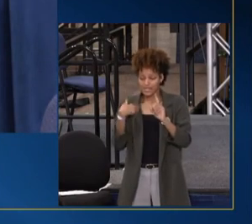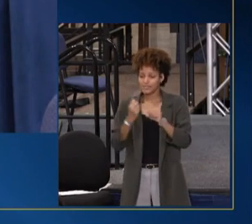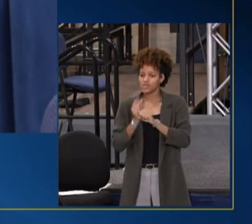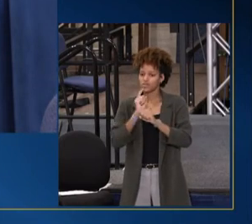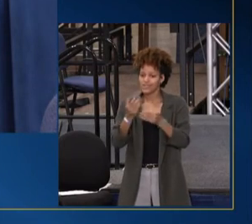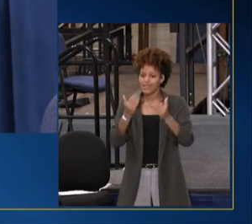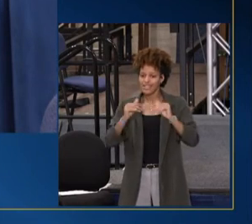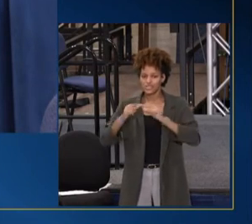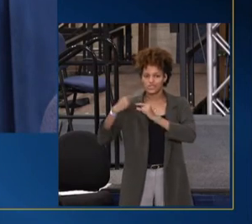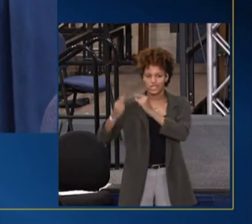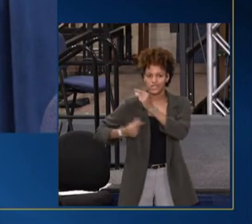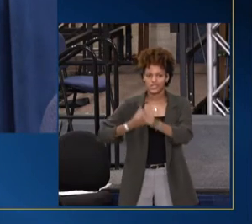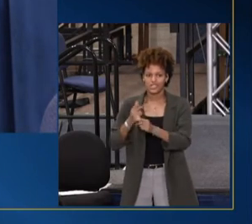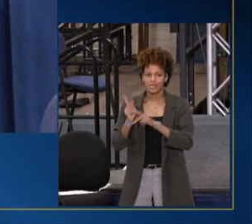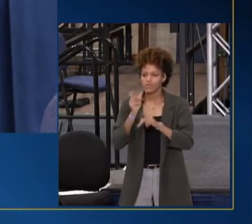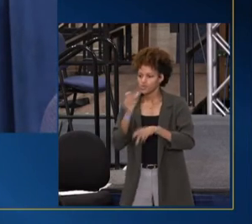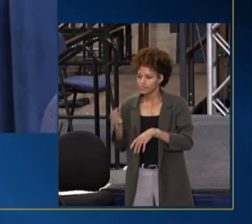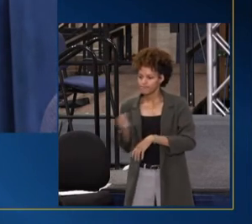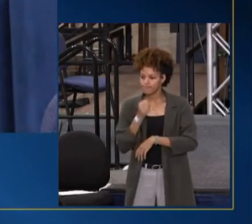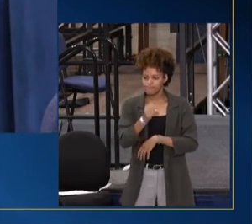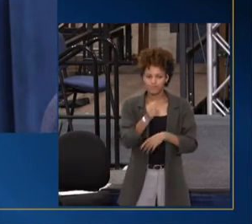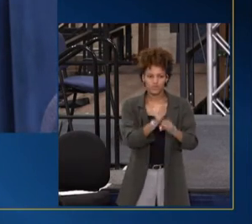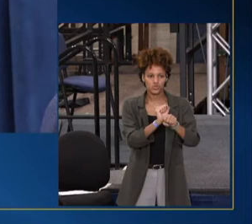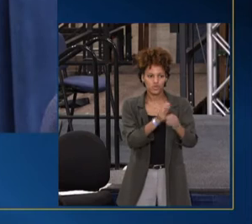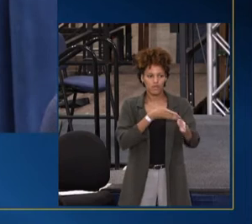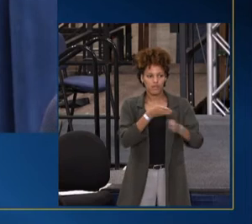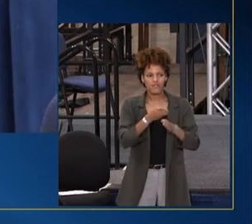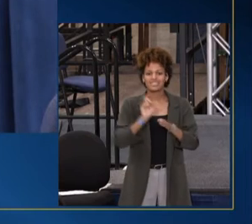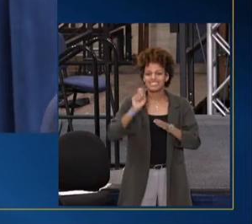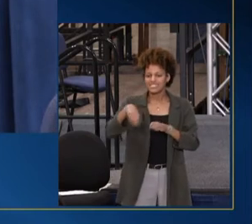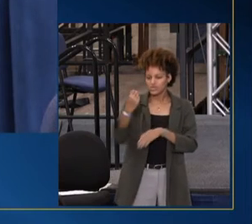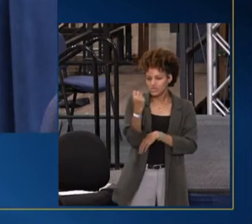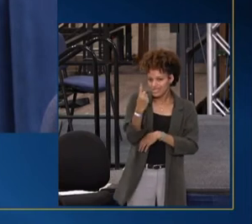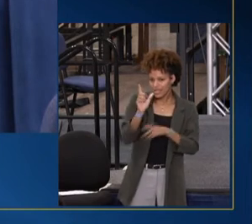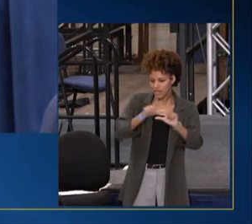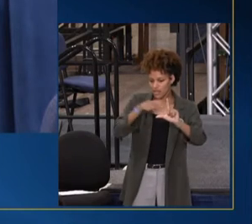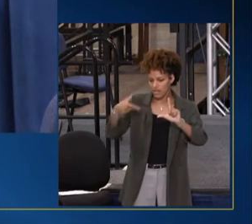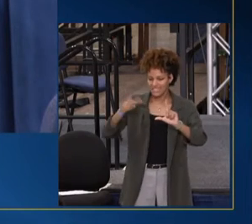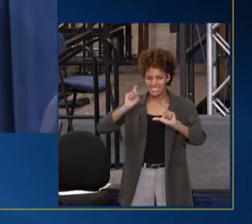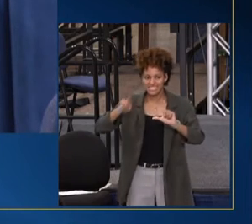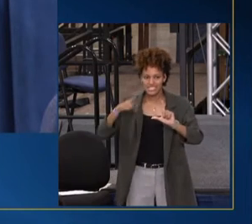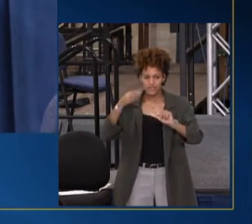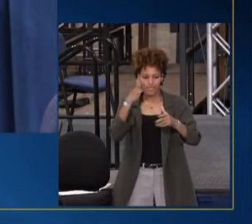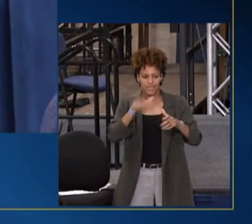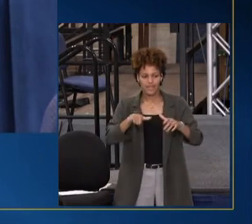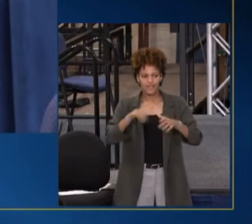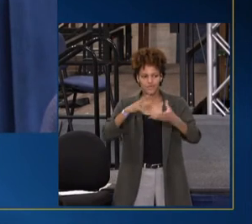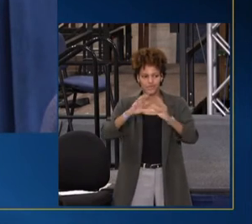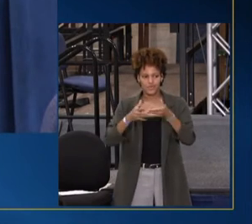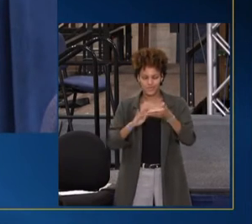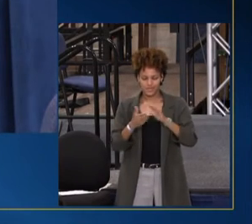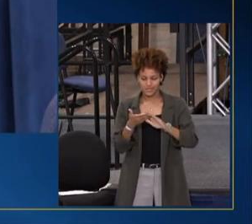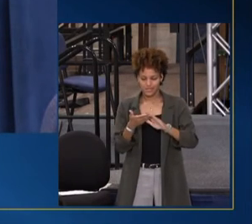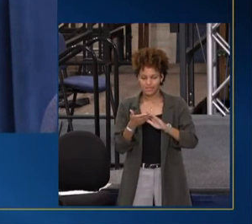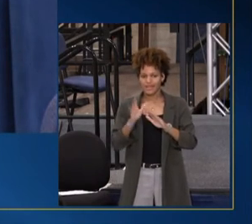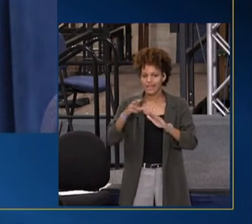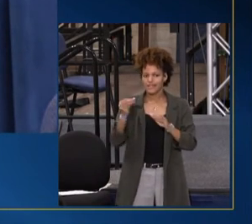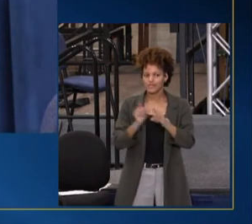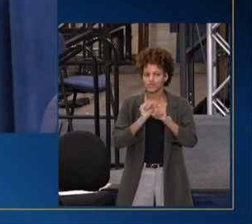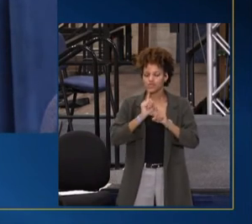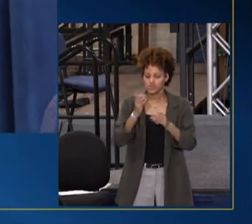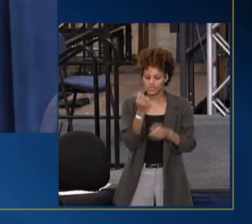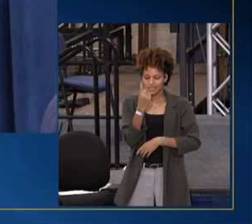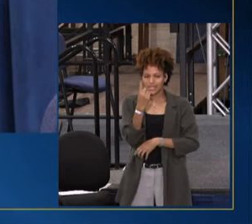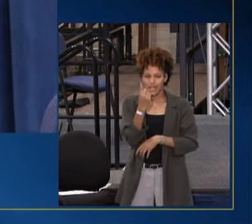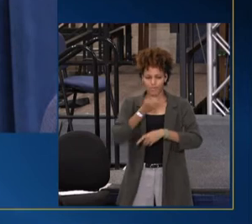the healthcare workforce understands the needs of the LGBTQ community, understands what